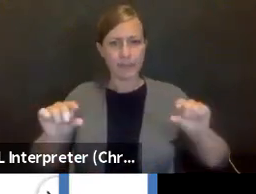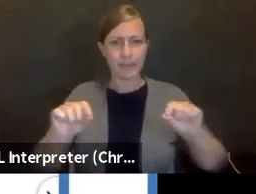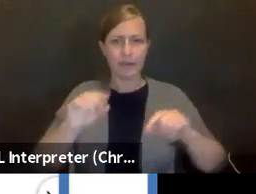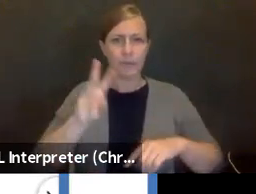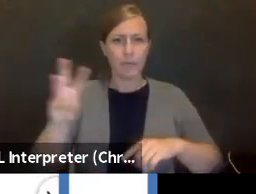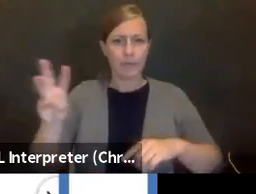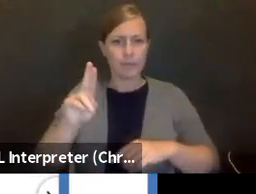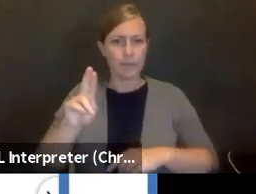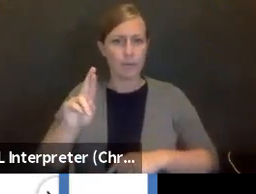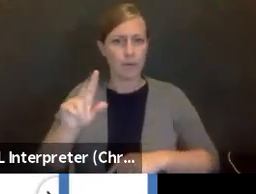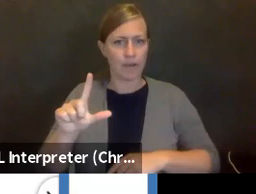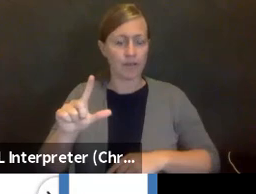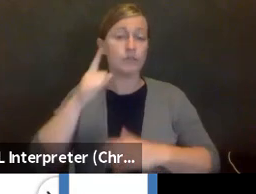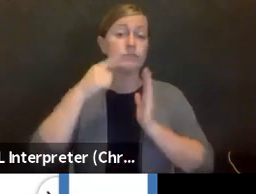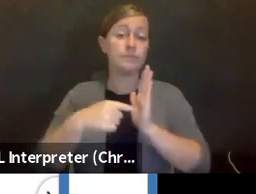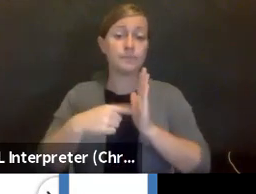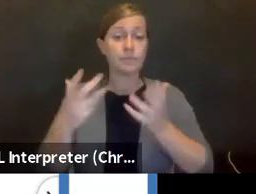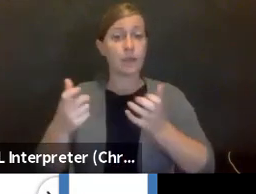wanted to take them to, for example,